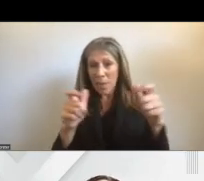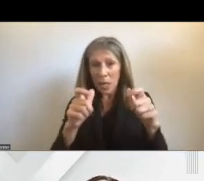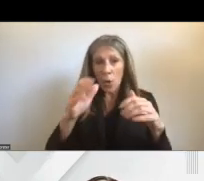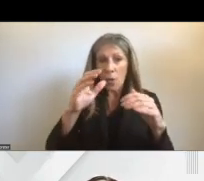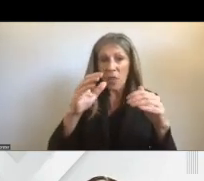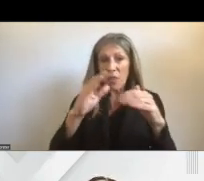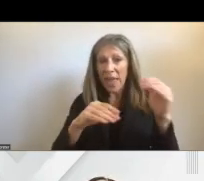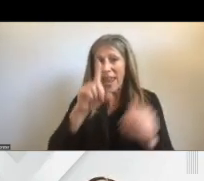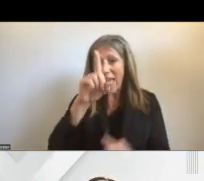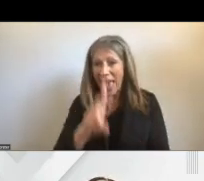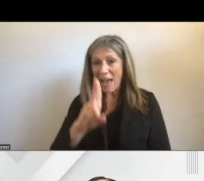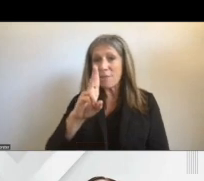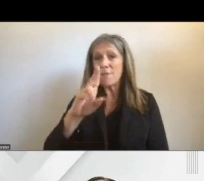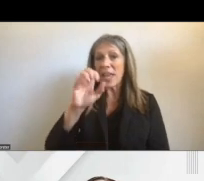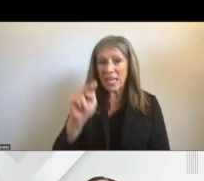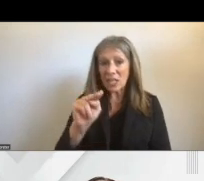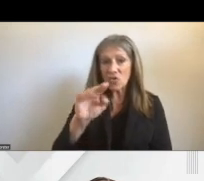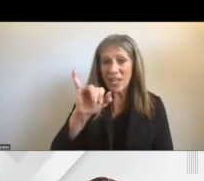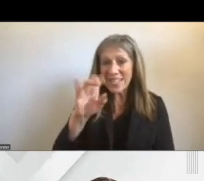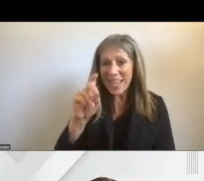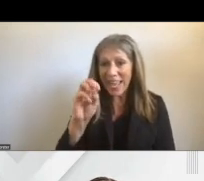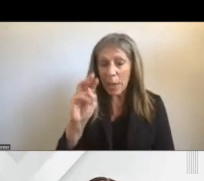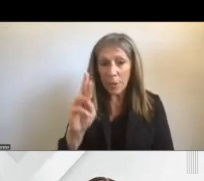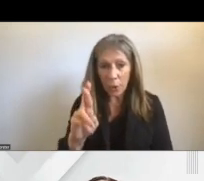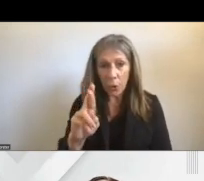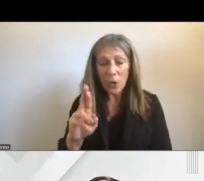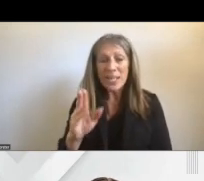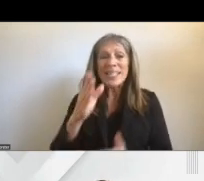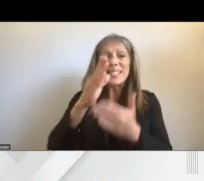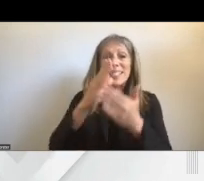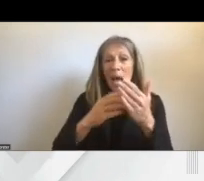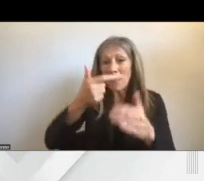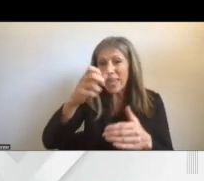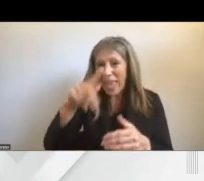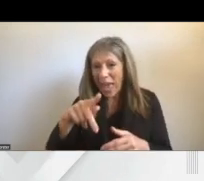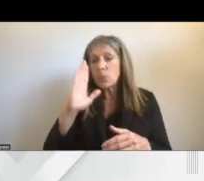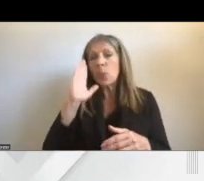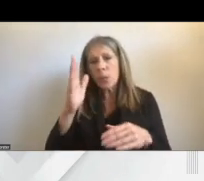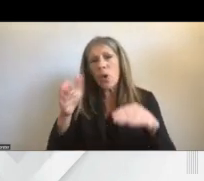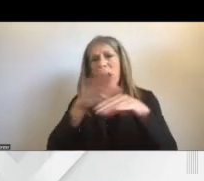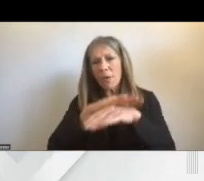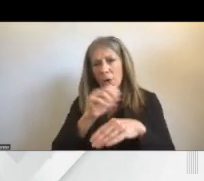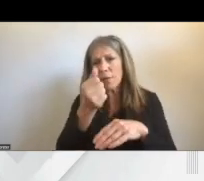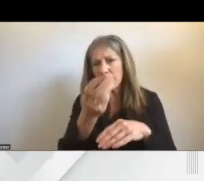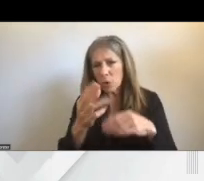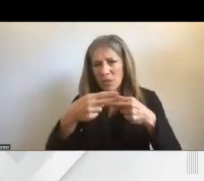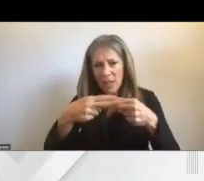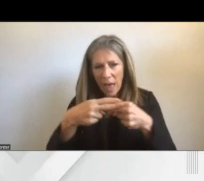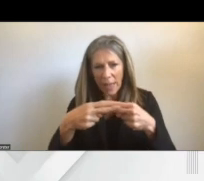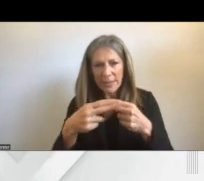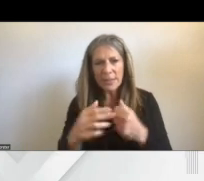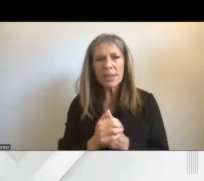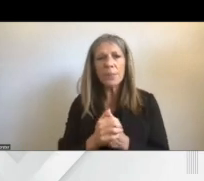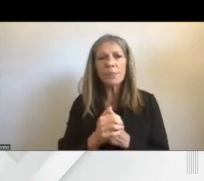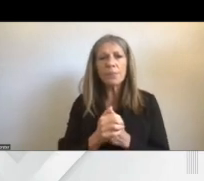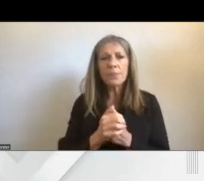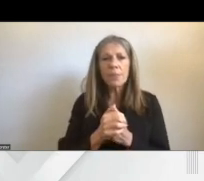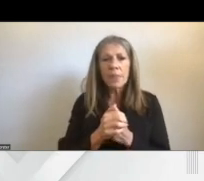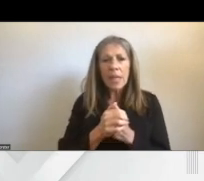diameter. There are exceptions at flangeway gaps, which we will cover in a couple of slides.